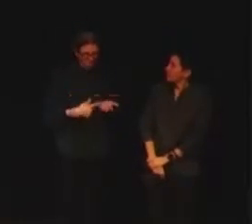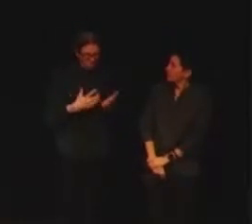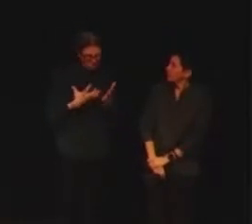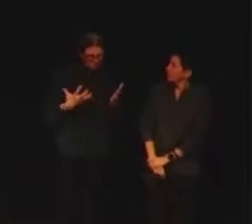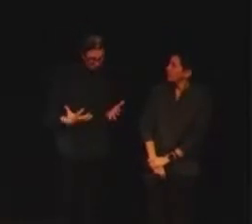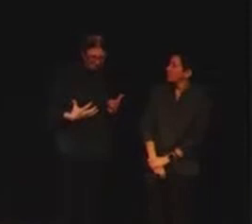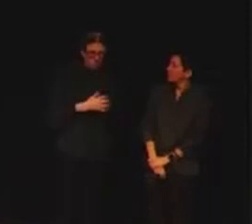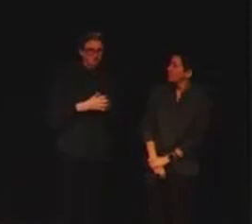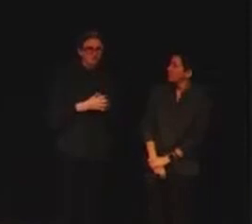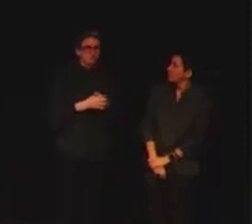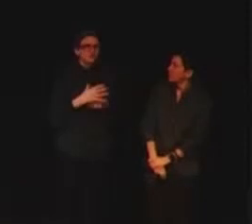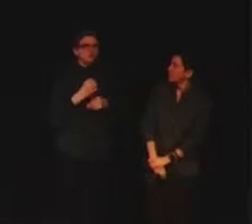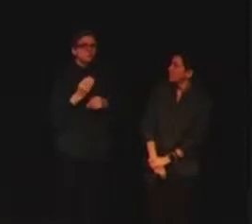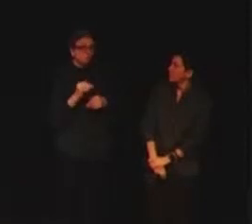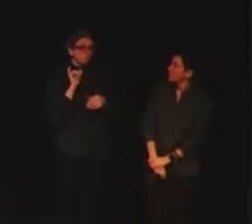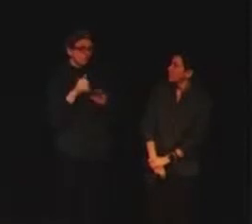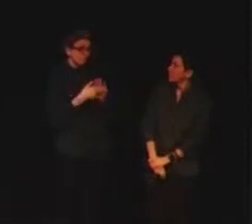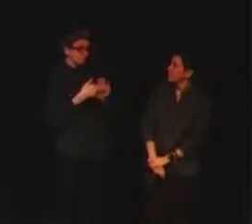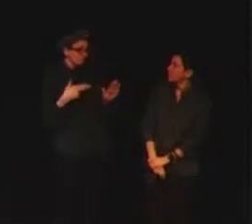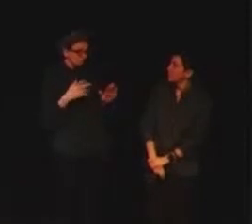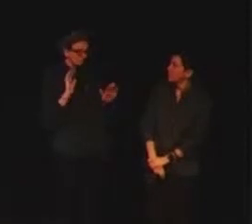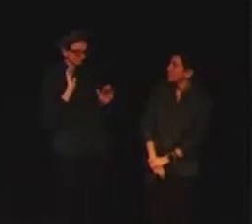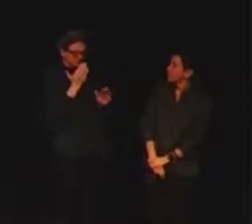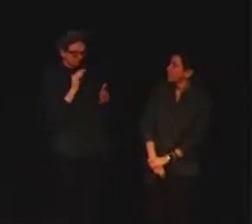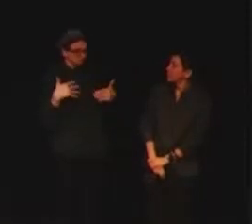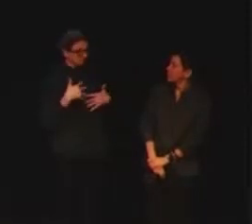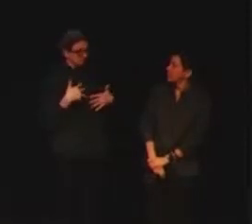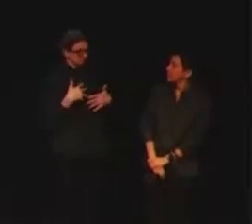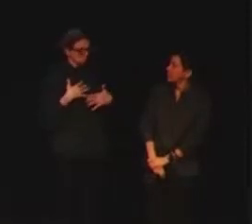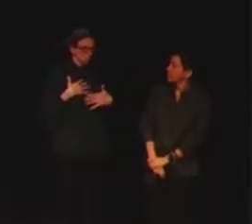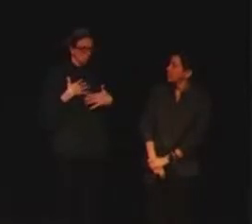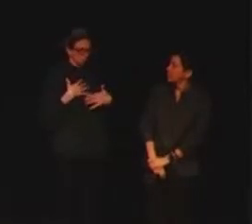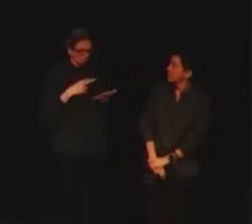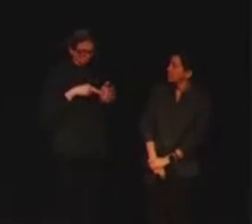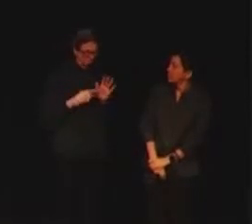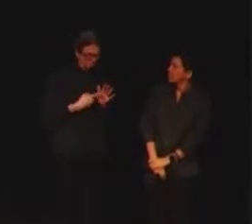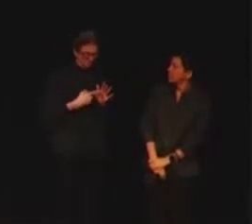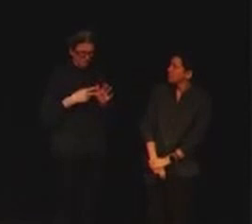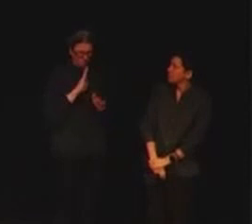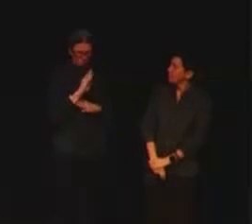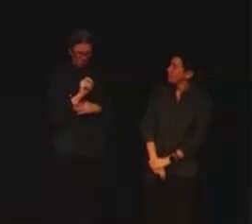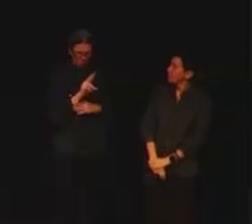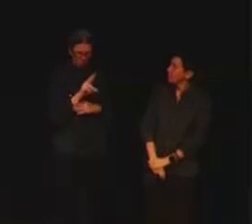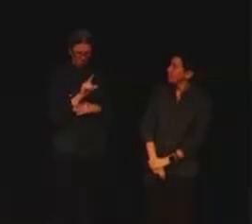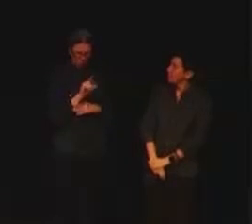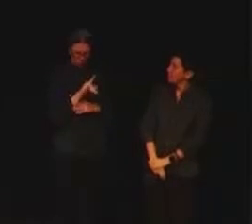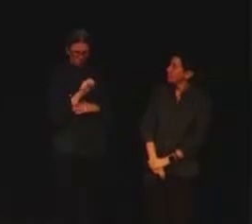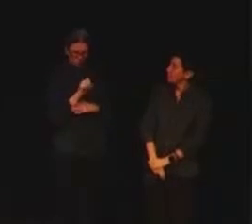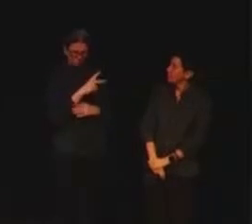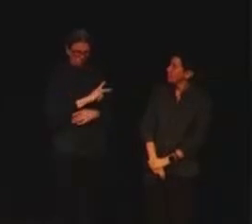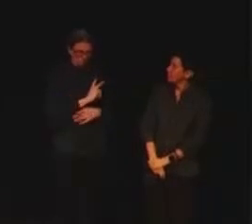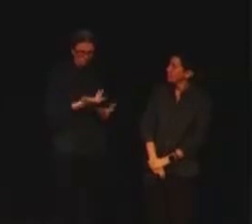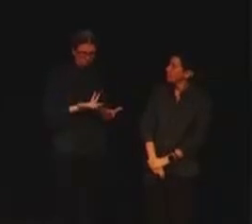is definitely a diagnosis that seems scary to a lot of people. They're like, oh, what does that mean? And so